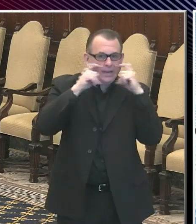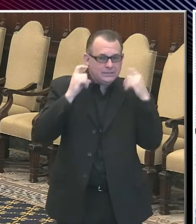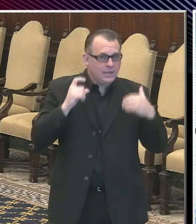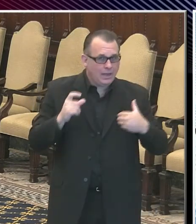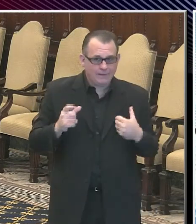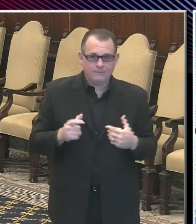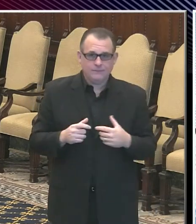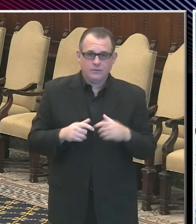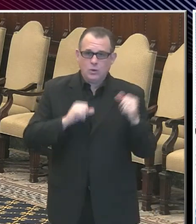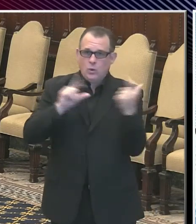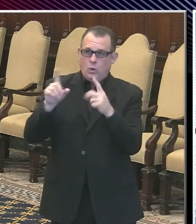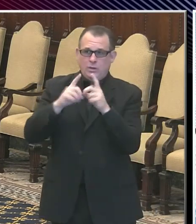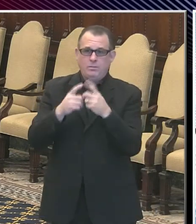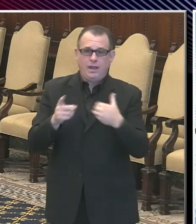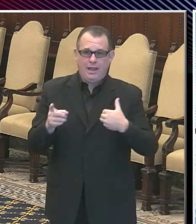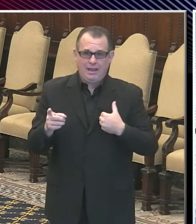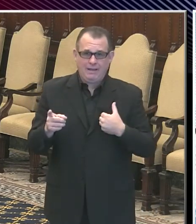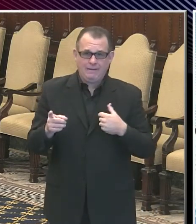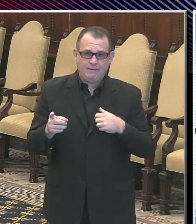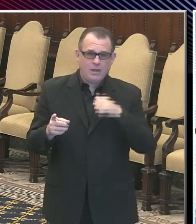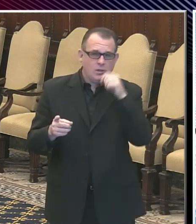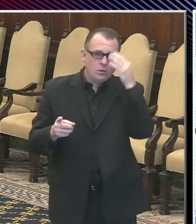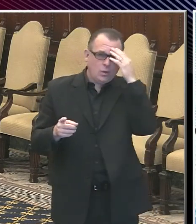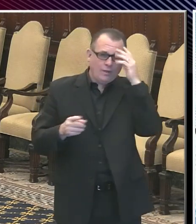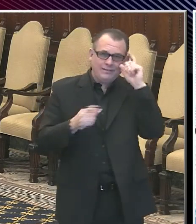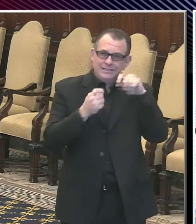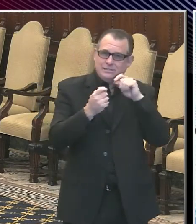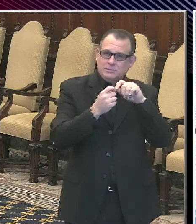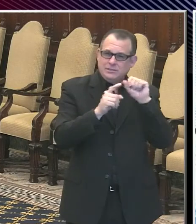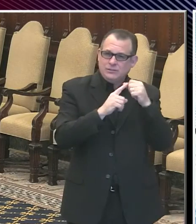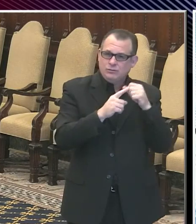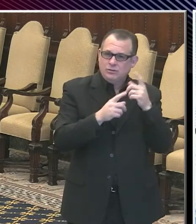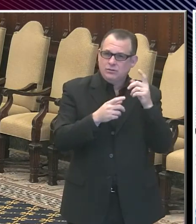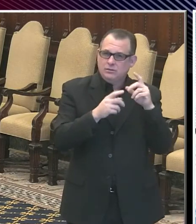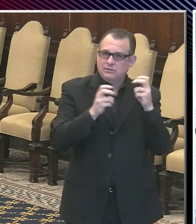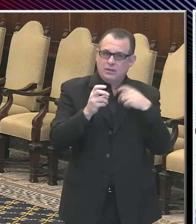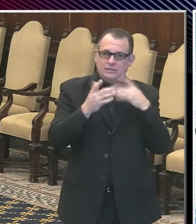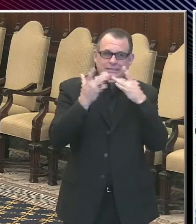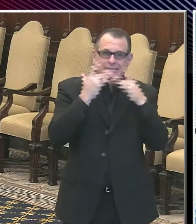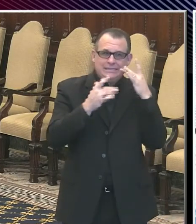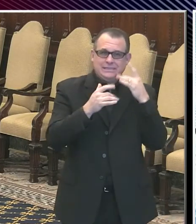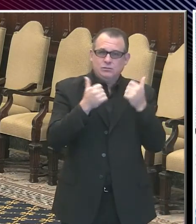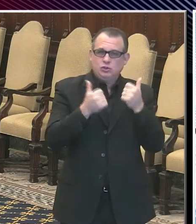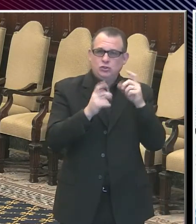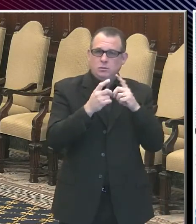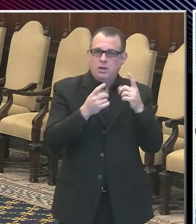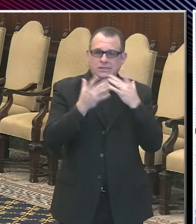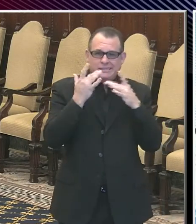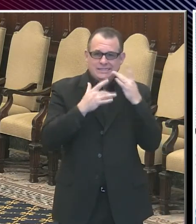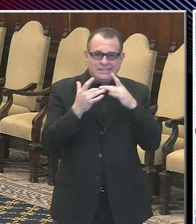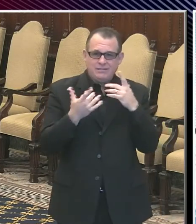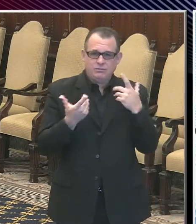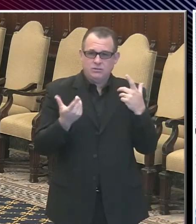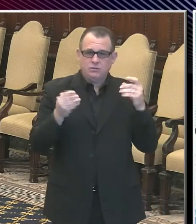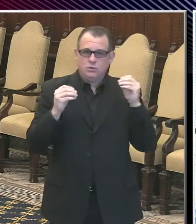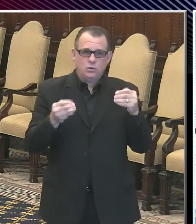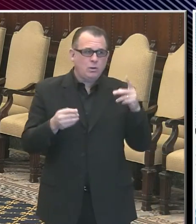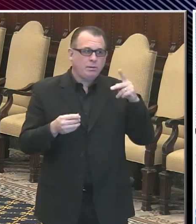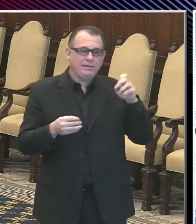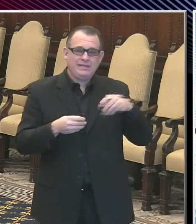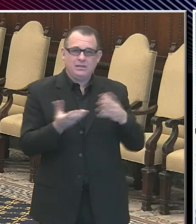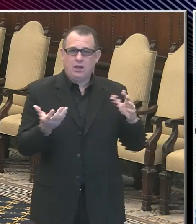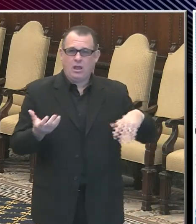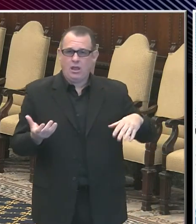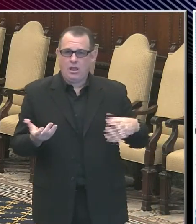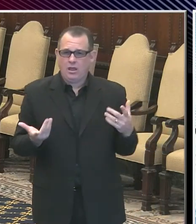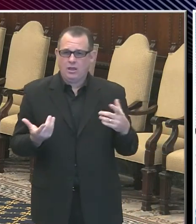departments. I'm not aware of any specific situations where I have workers that are going out without PPE. And if there are those situations, I